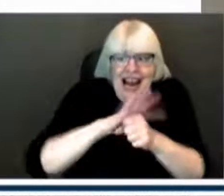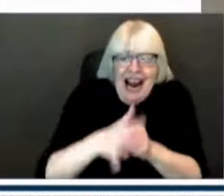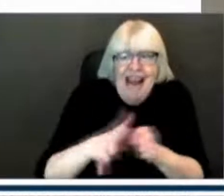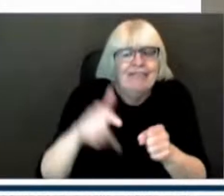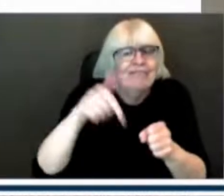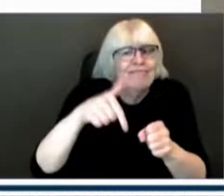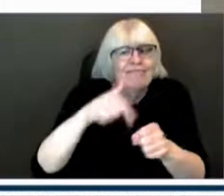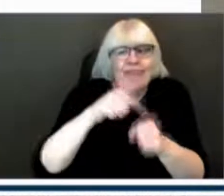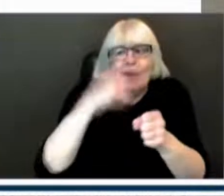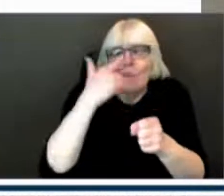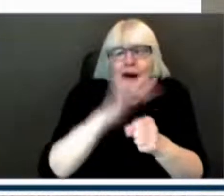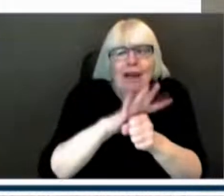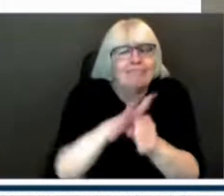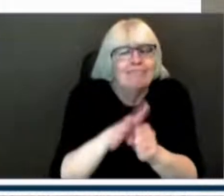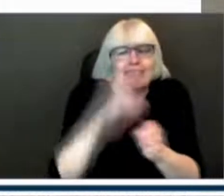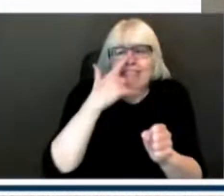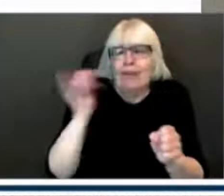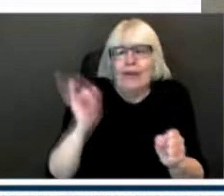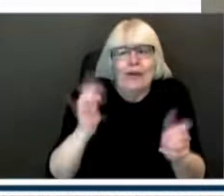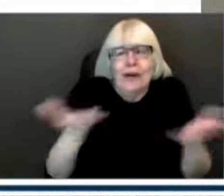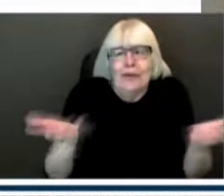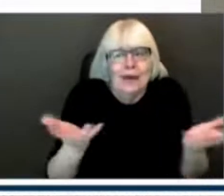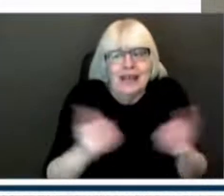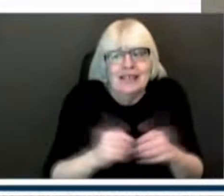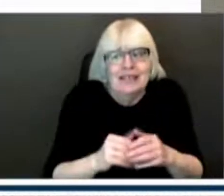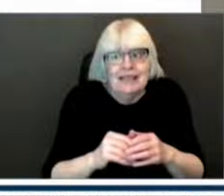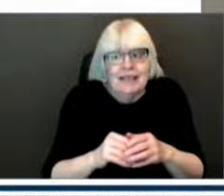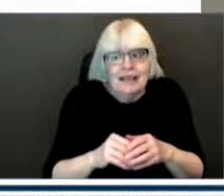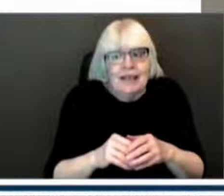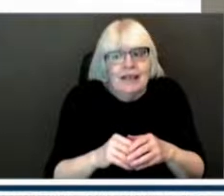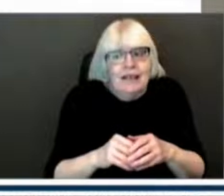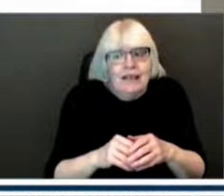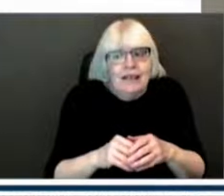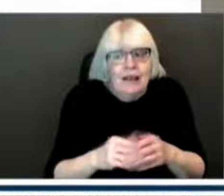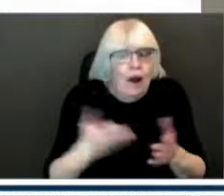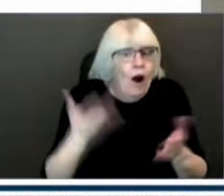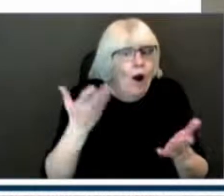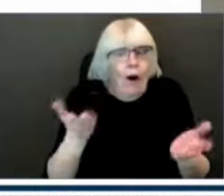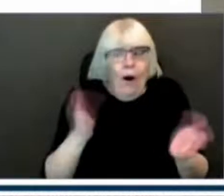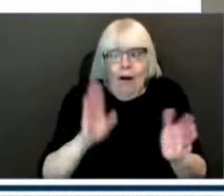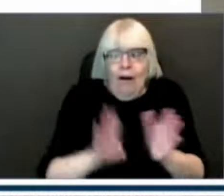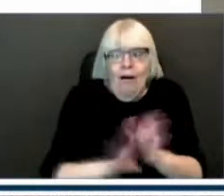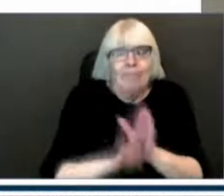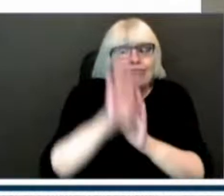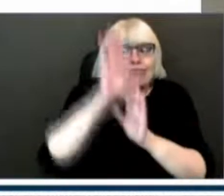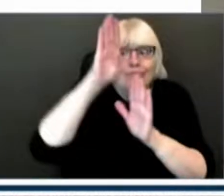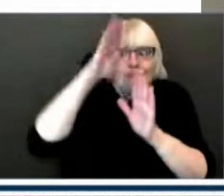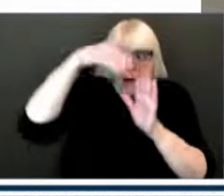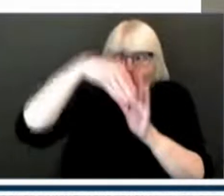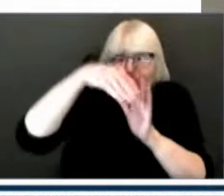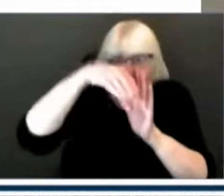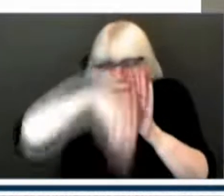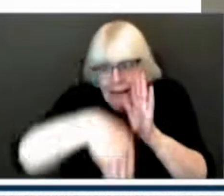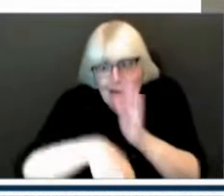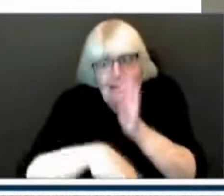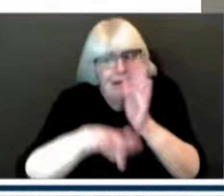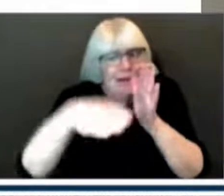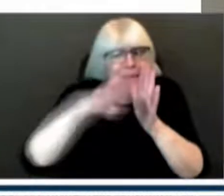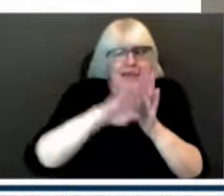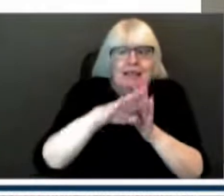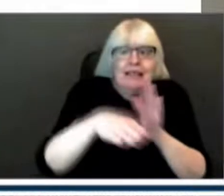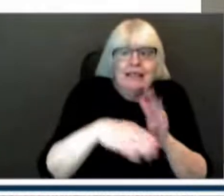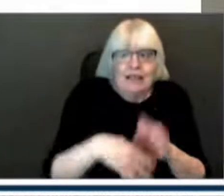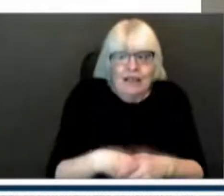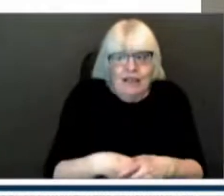trend of the wave and the spread of the virus? It's looking at new cases. What are we